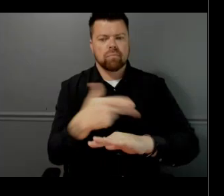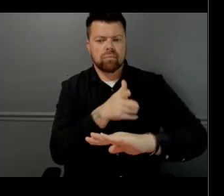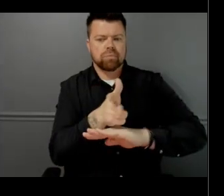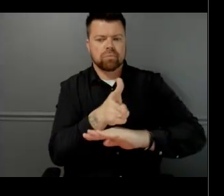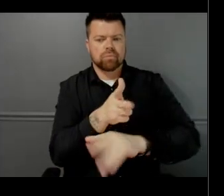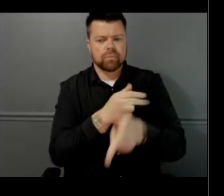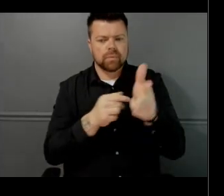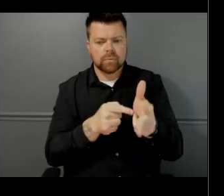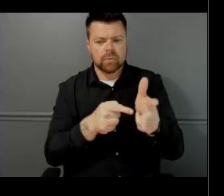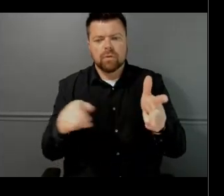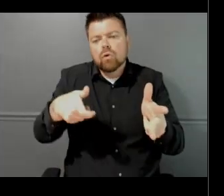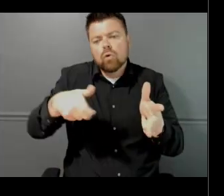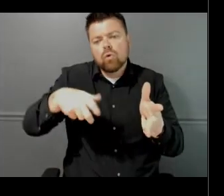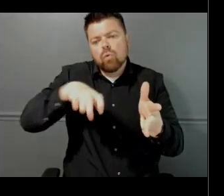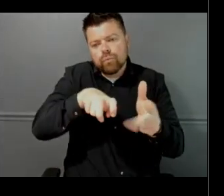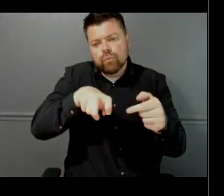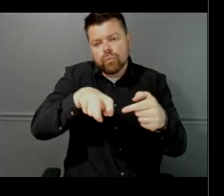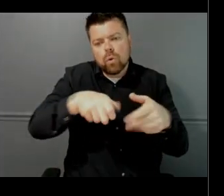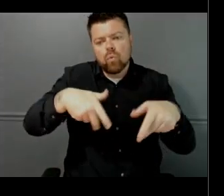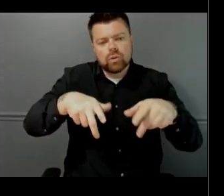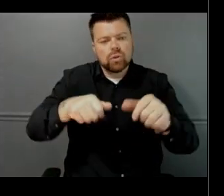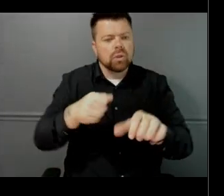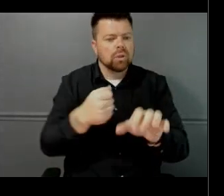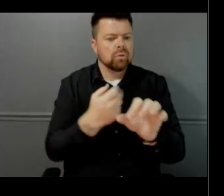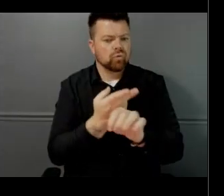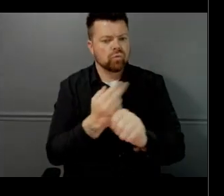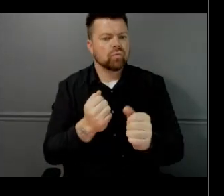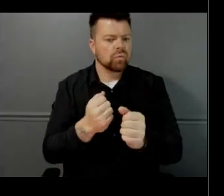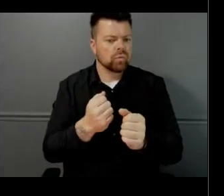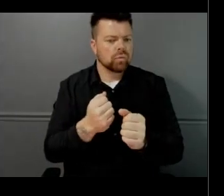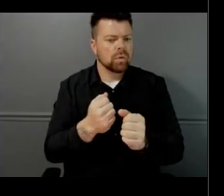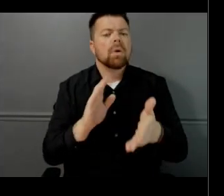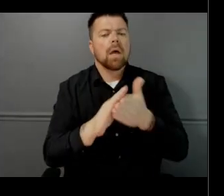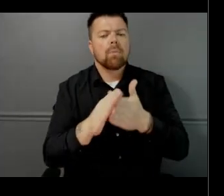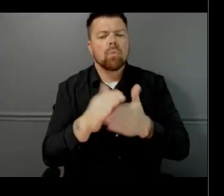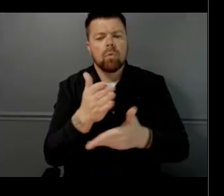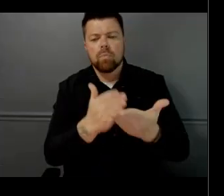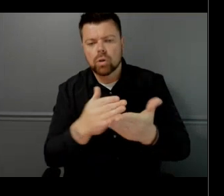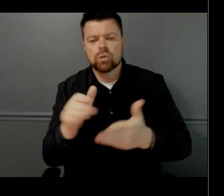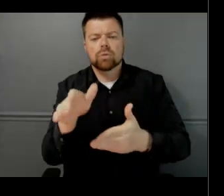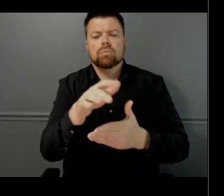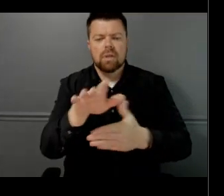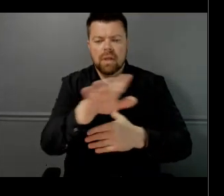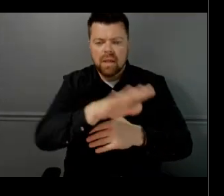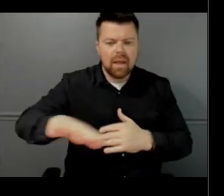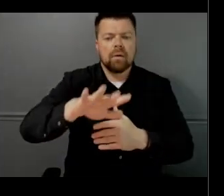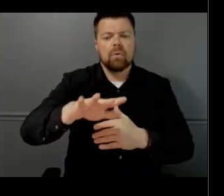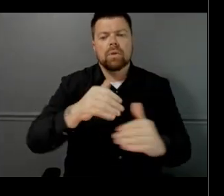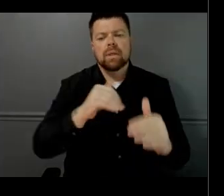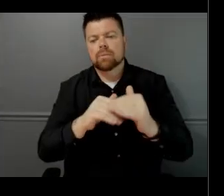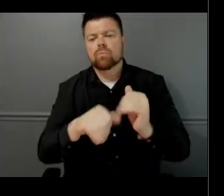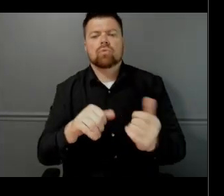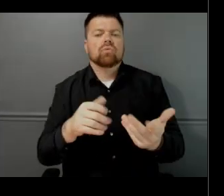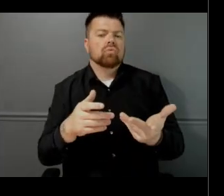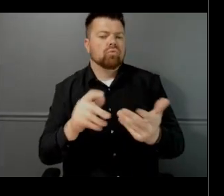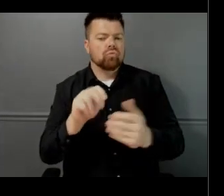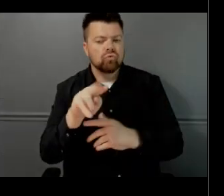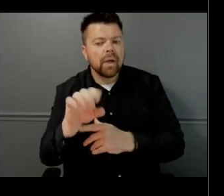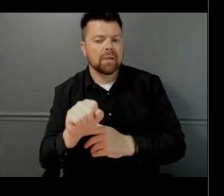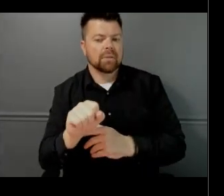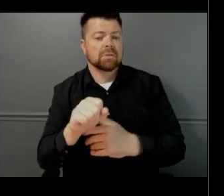located within accessible reach ranges. Now, in addition, if they want more information for how to